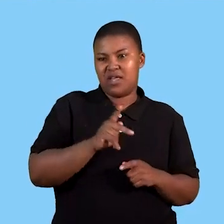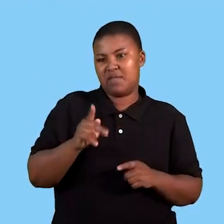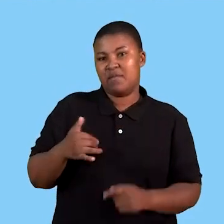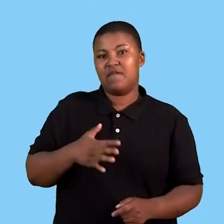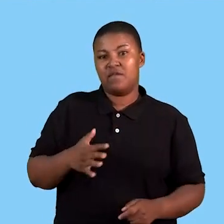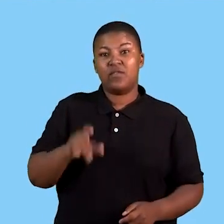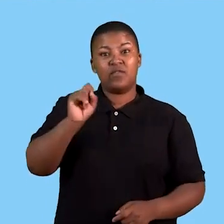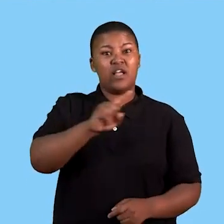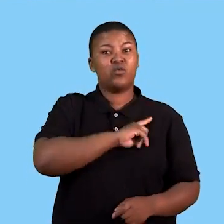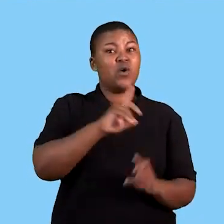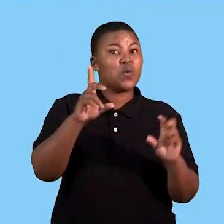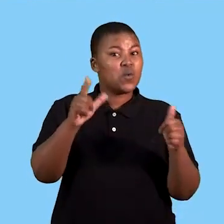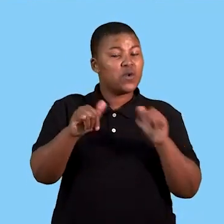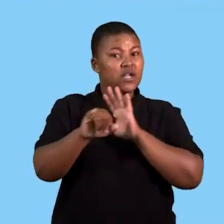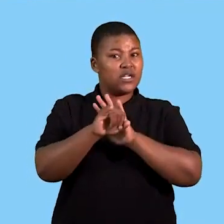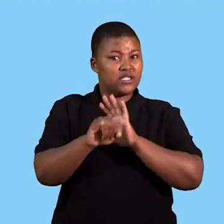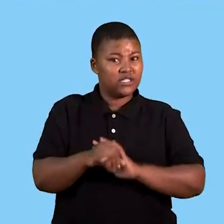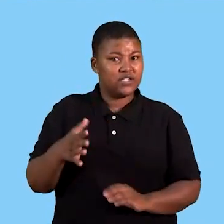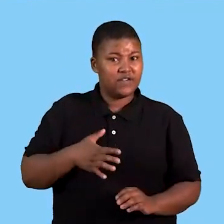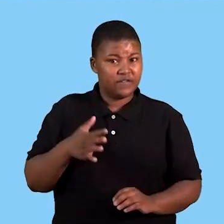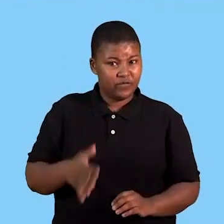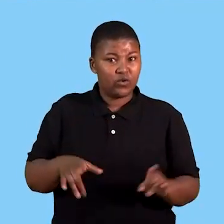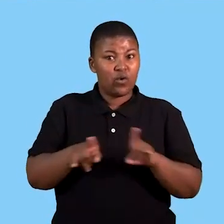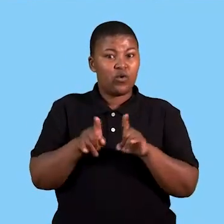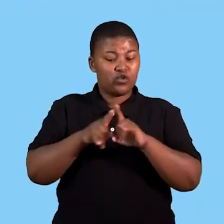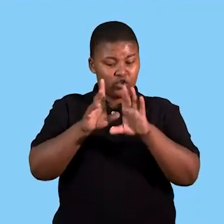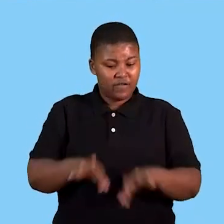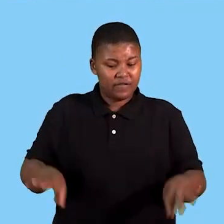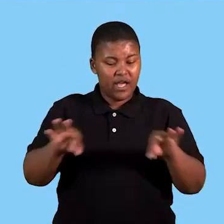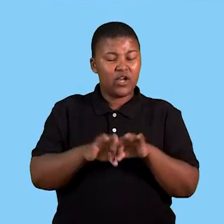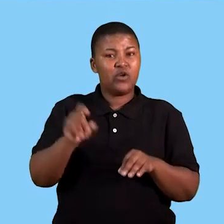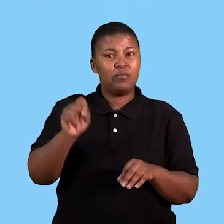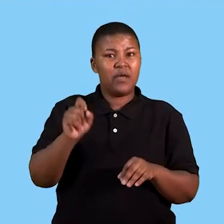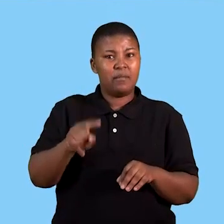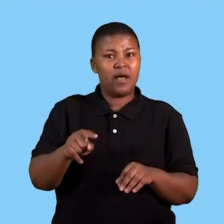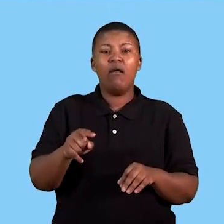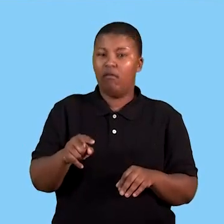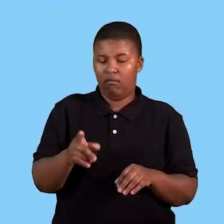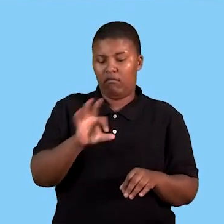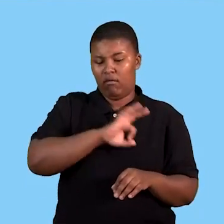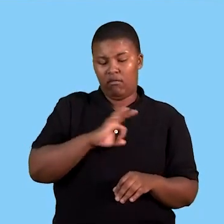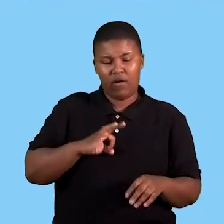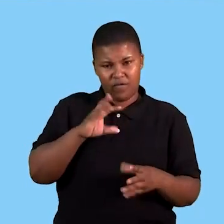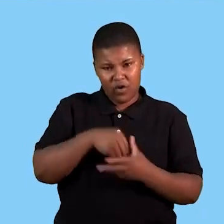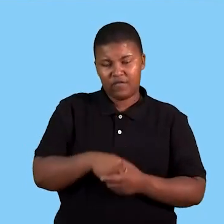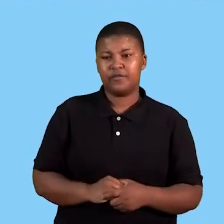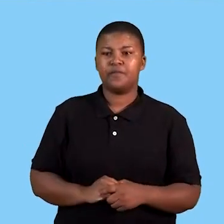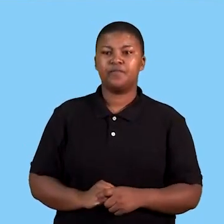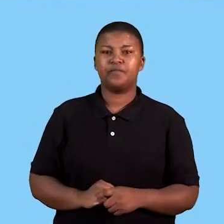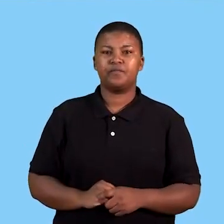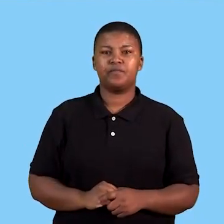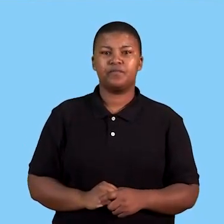important then for us to have a good identity and core values, and that these employees are a part of our core